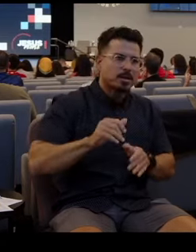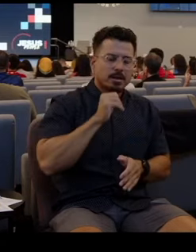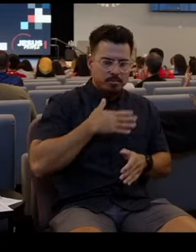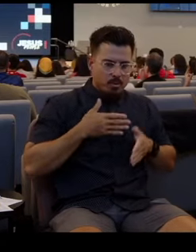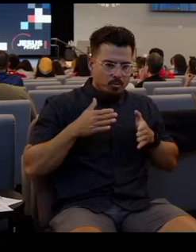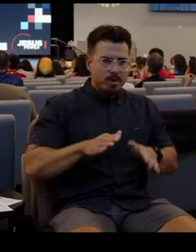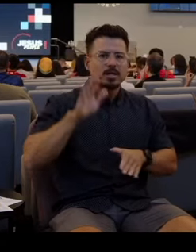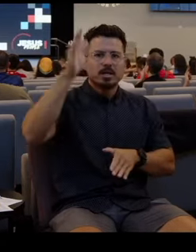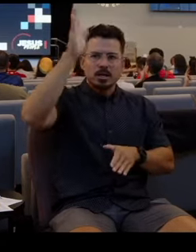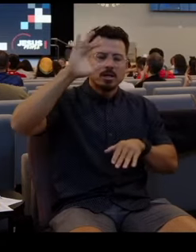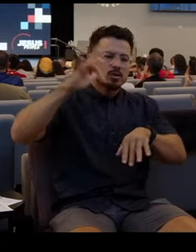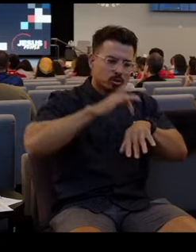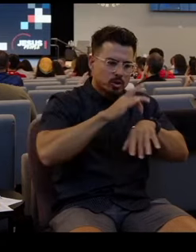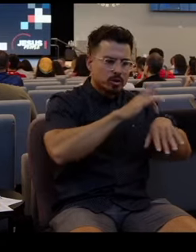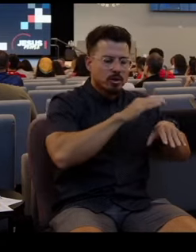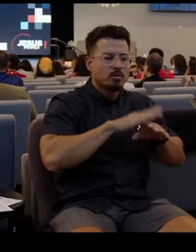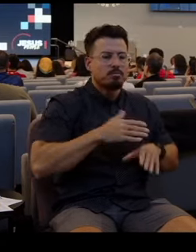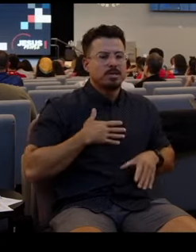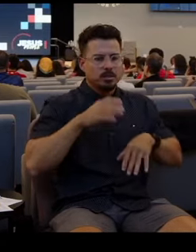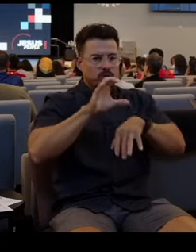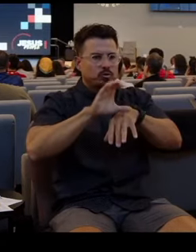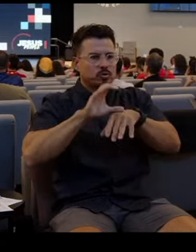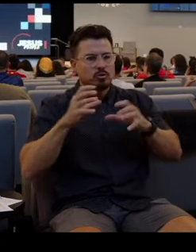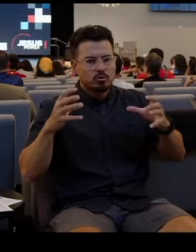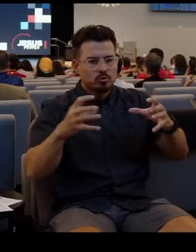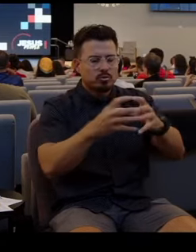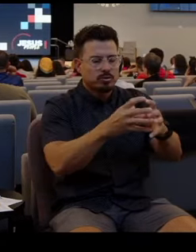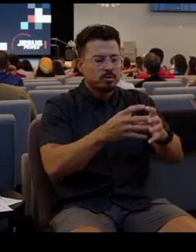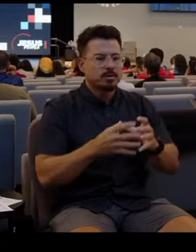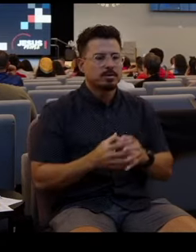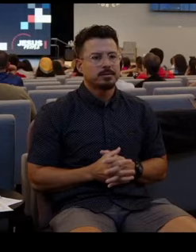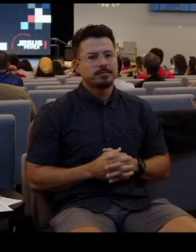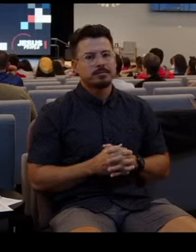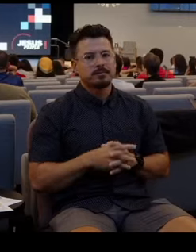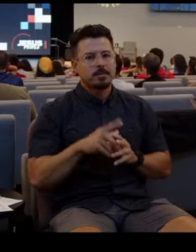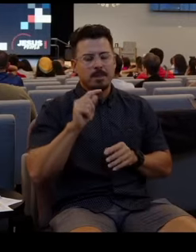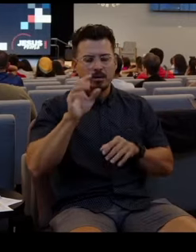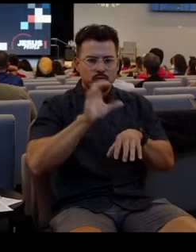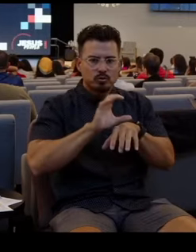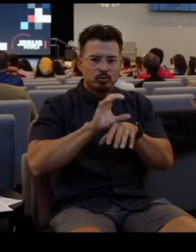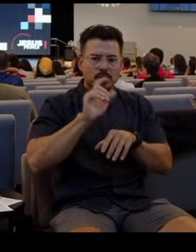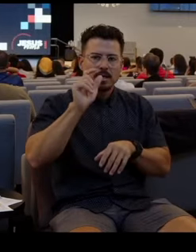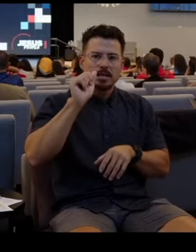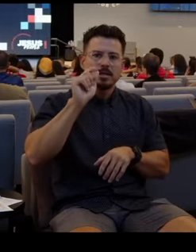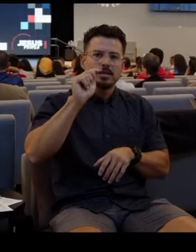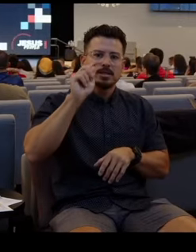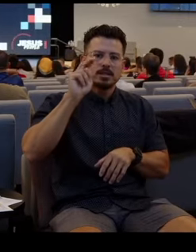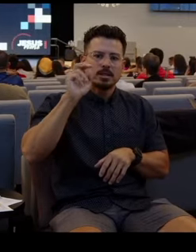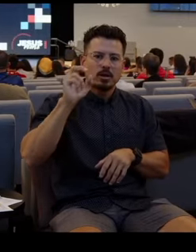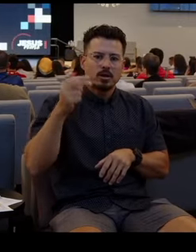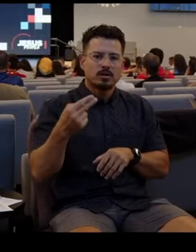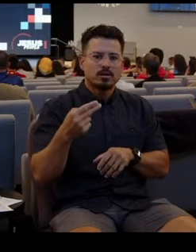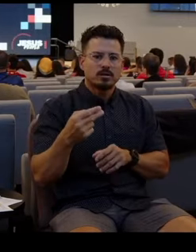on that congregation. The church in Antioch, shall we say, they